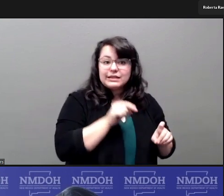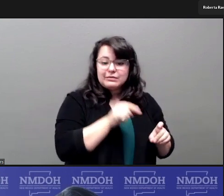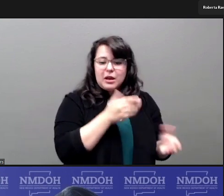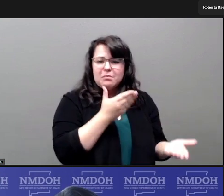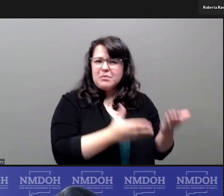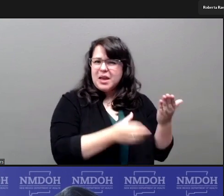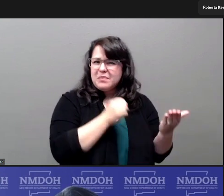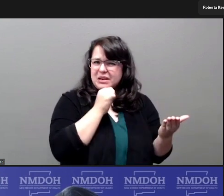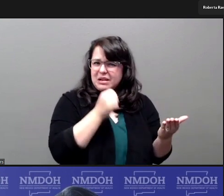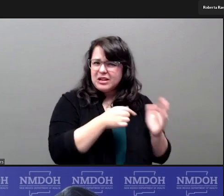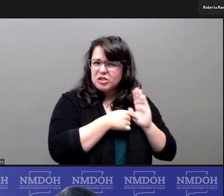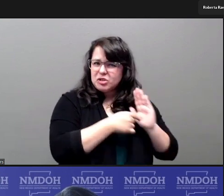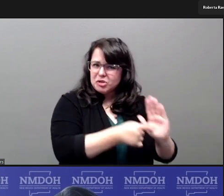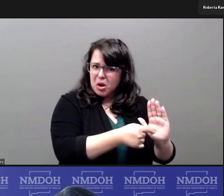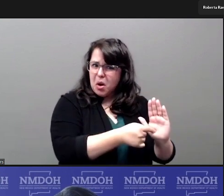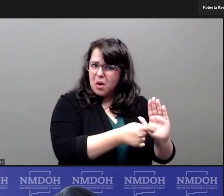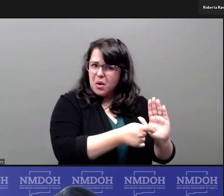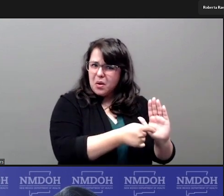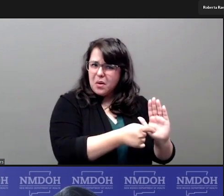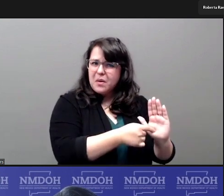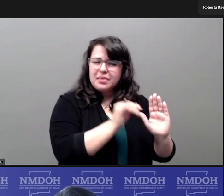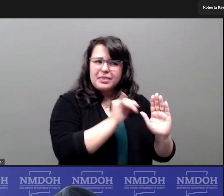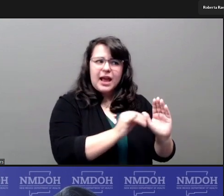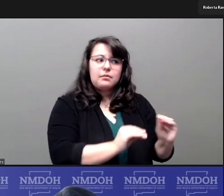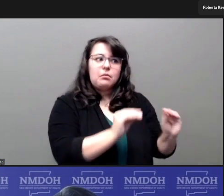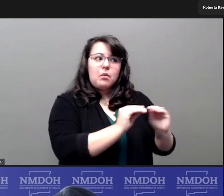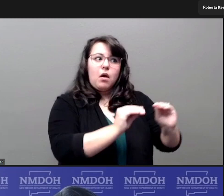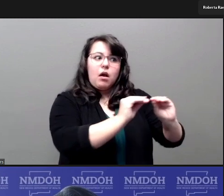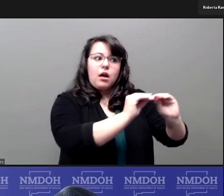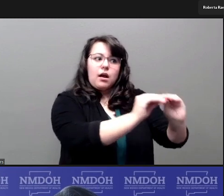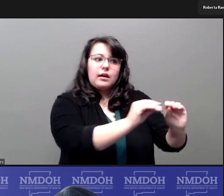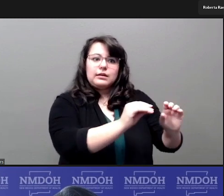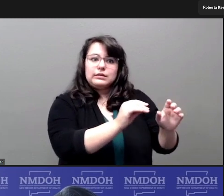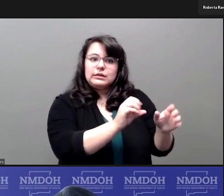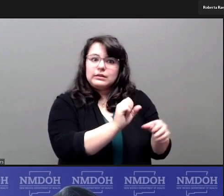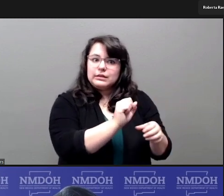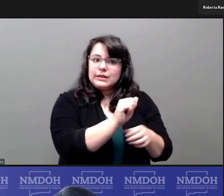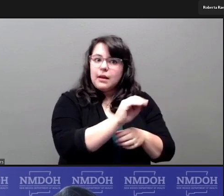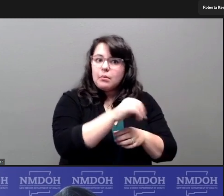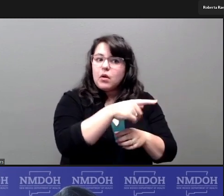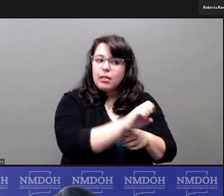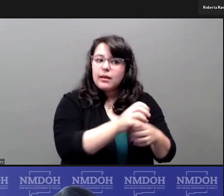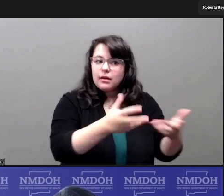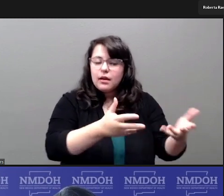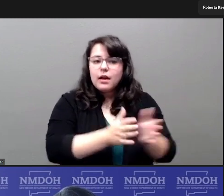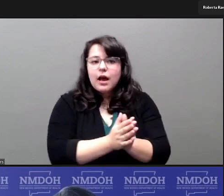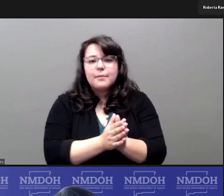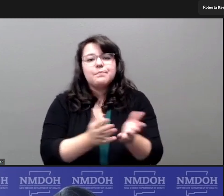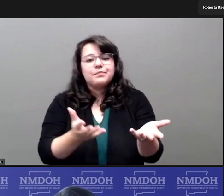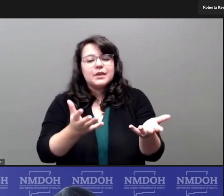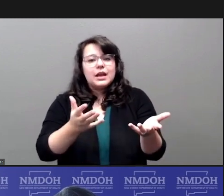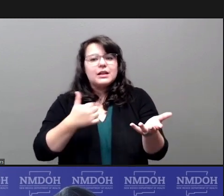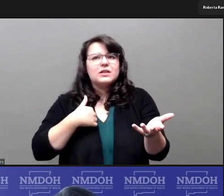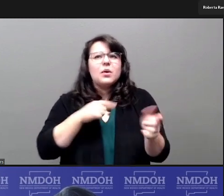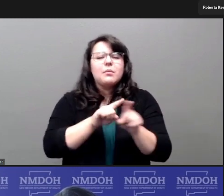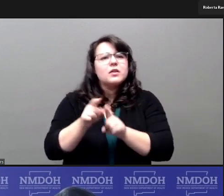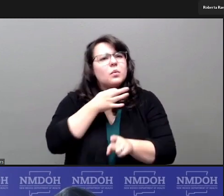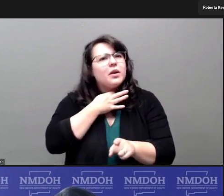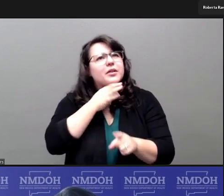be able to show that or amplify or multiply a sample. So I'm also wondering about like